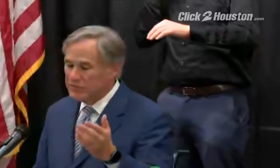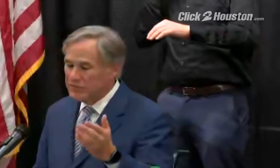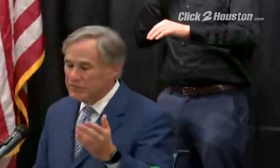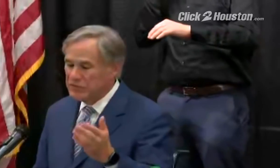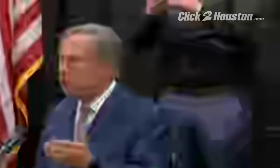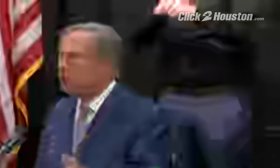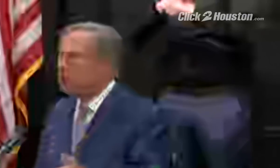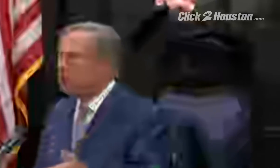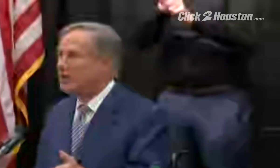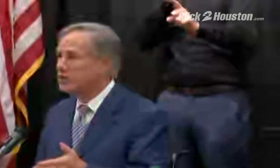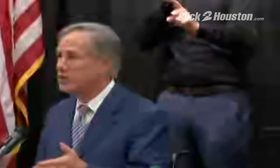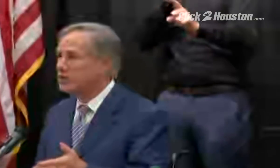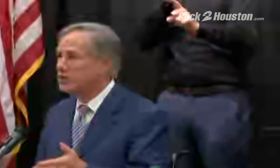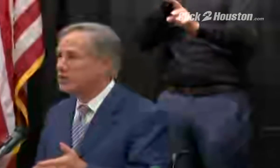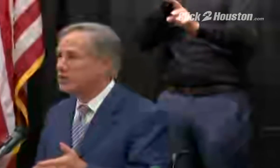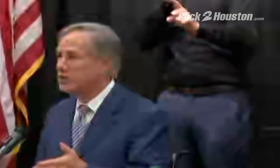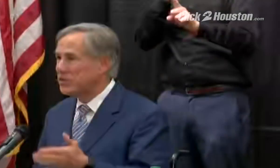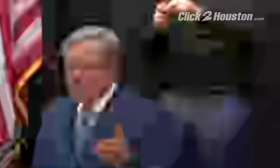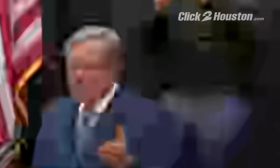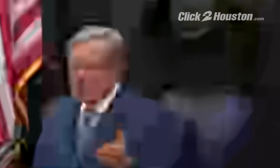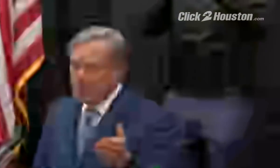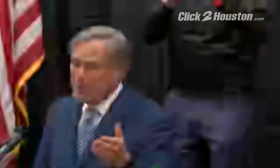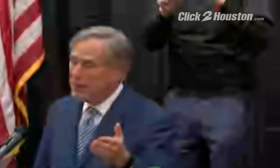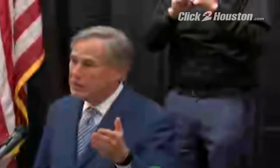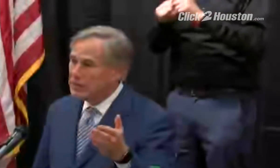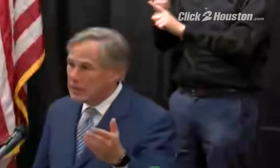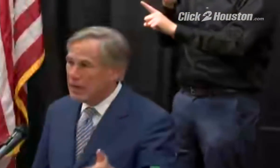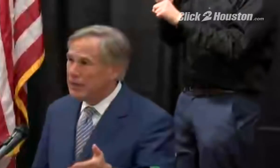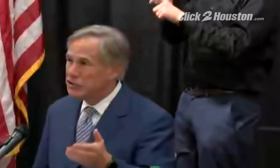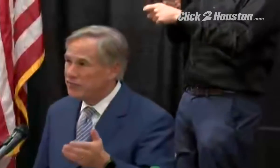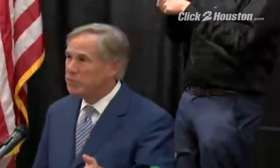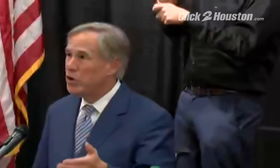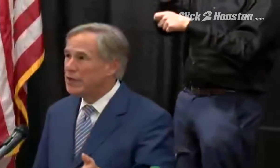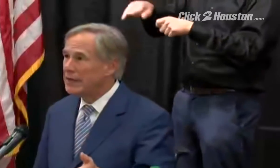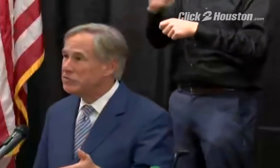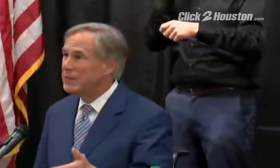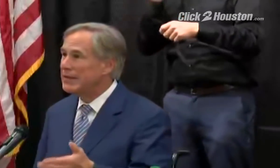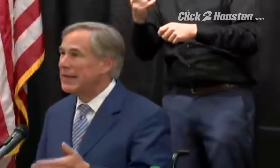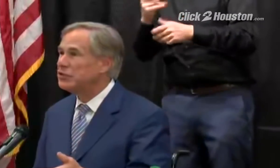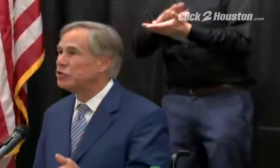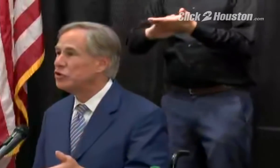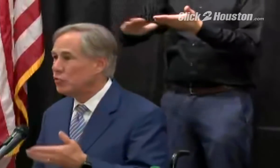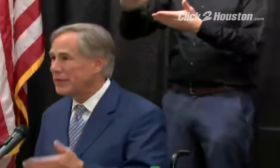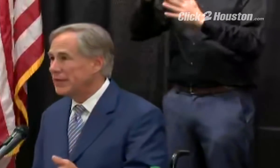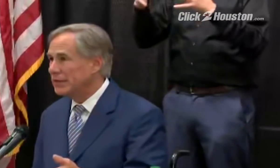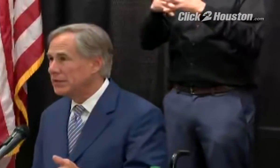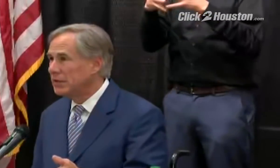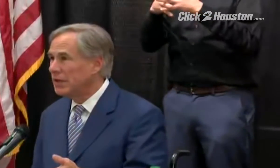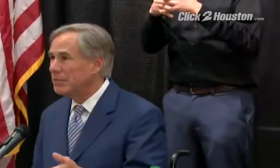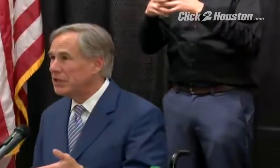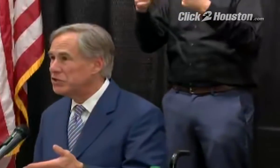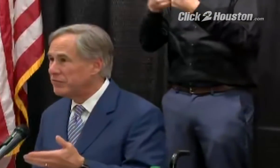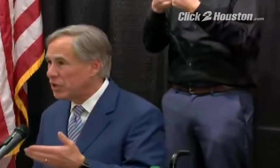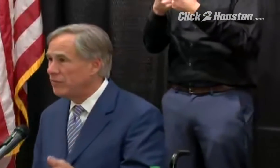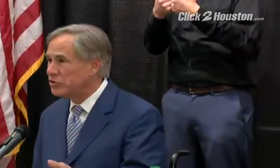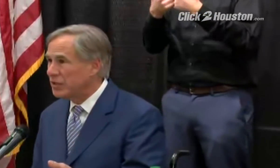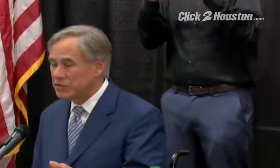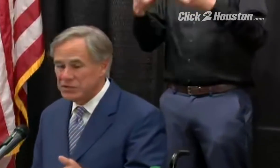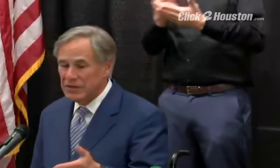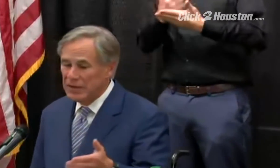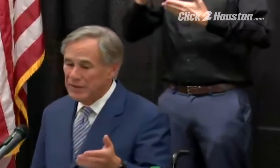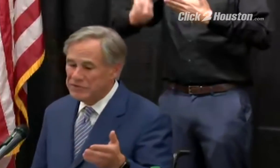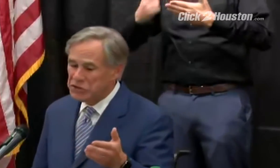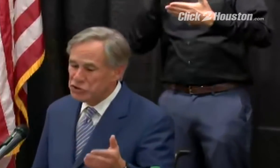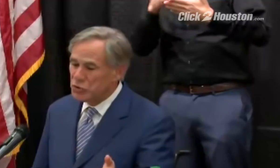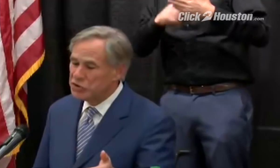seen stories across the entire state of Texas about college football games being canceled this weekend because of COVID